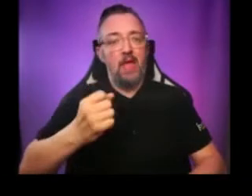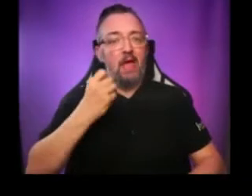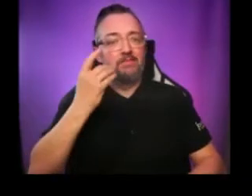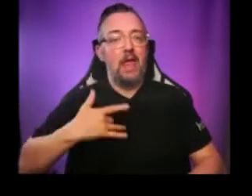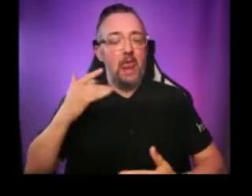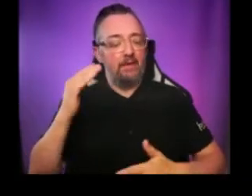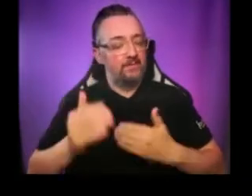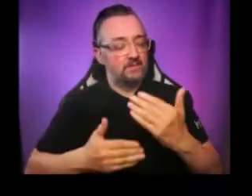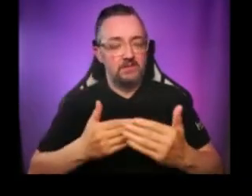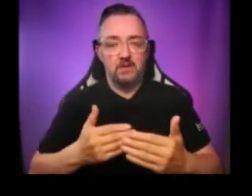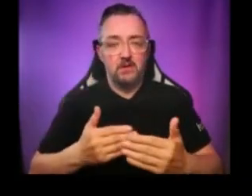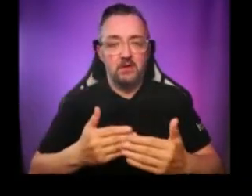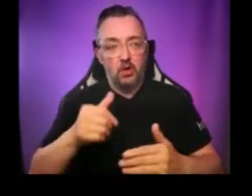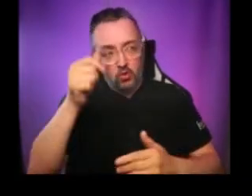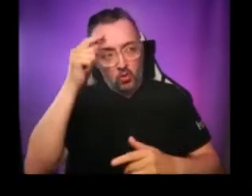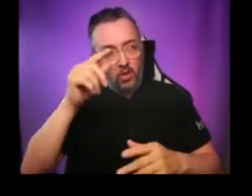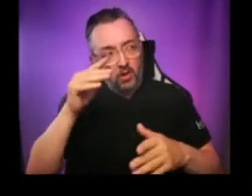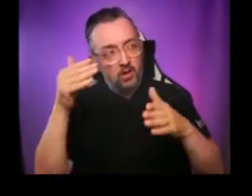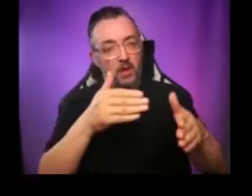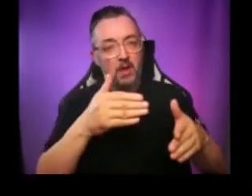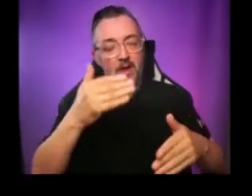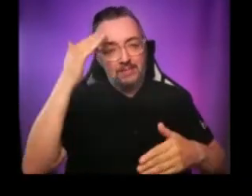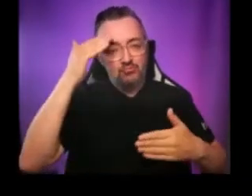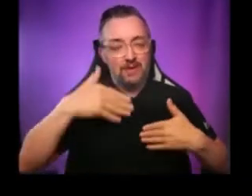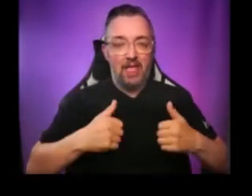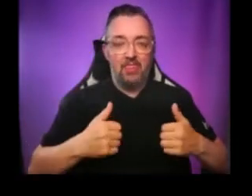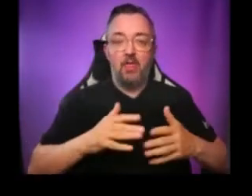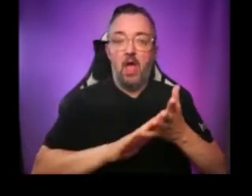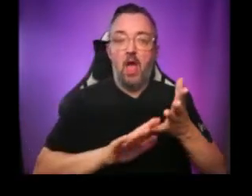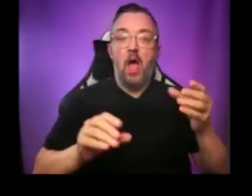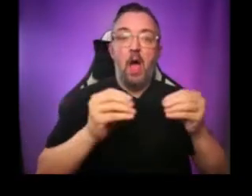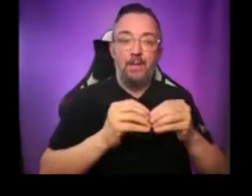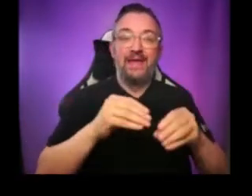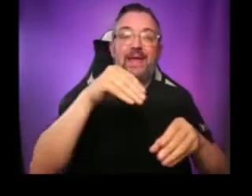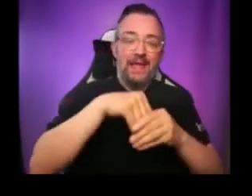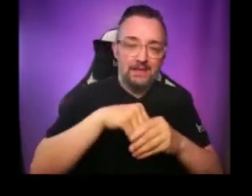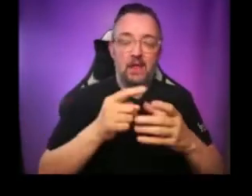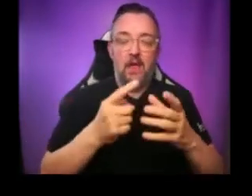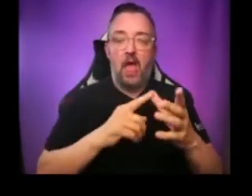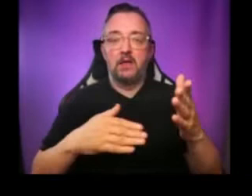which will begin with brain health hubs in Alzheimer Scotland resource centres.